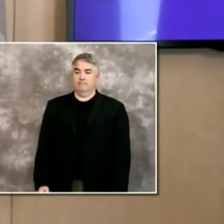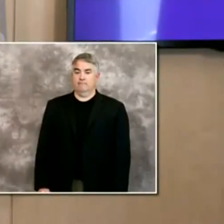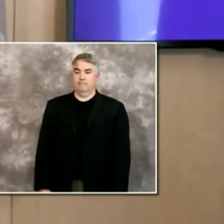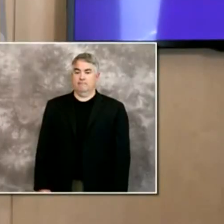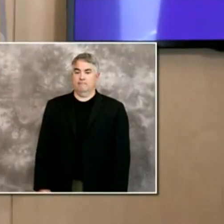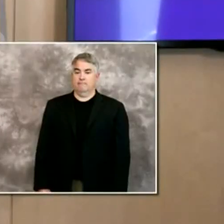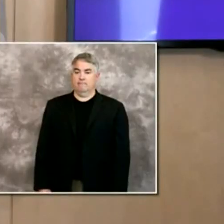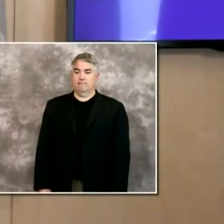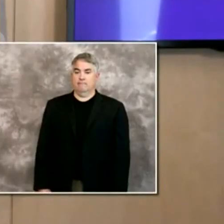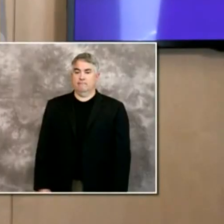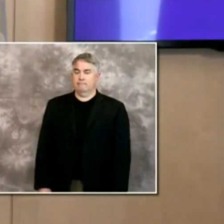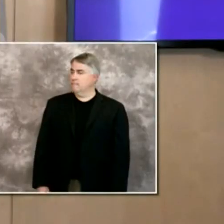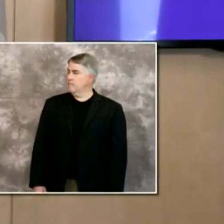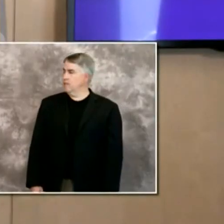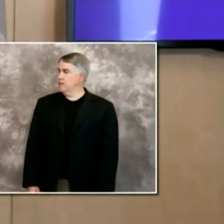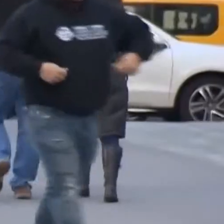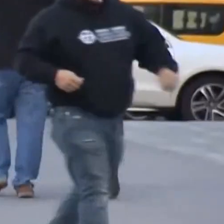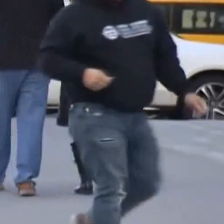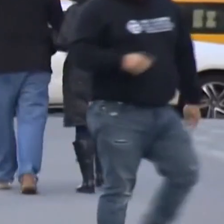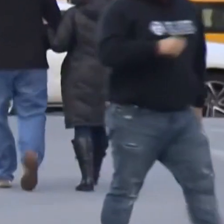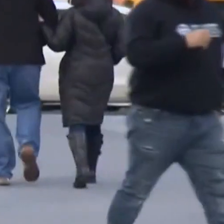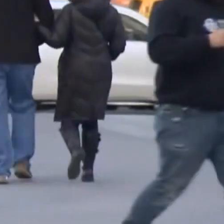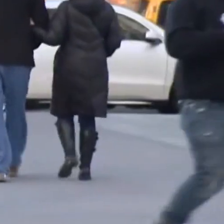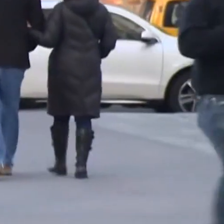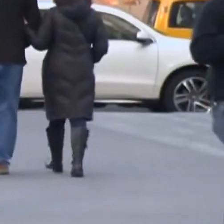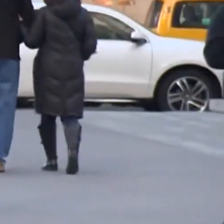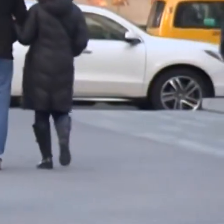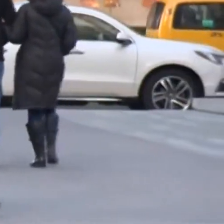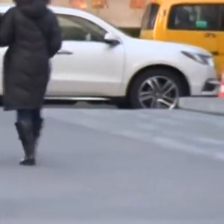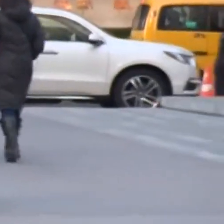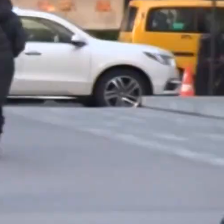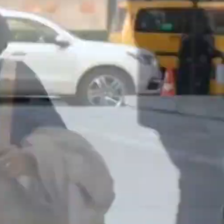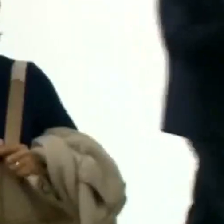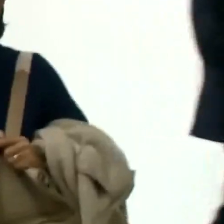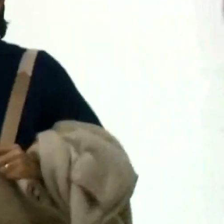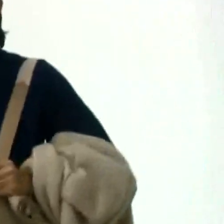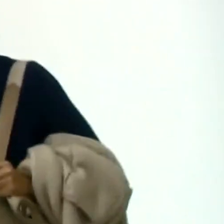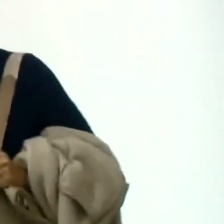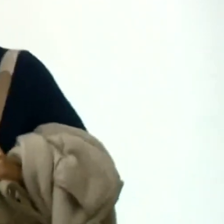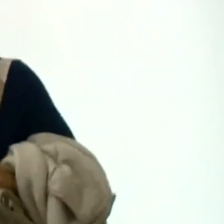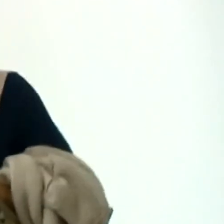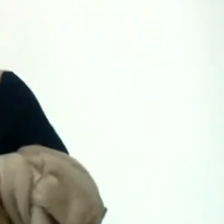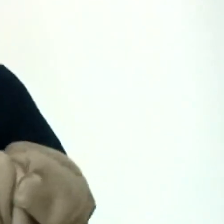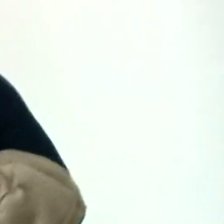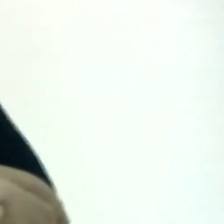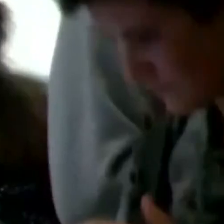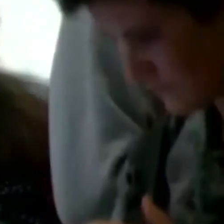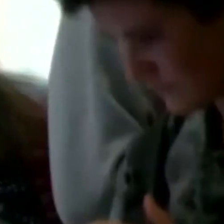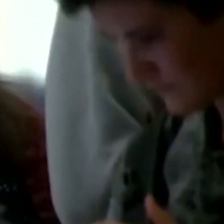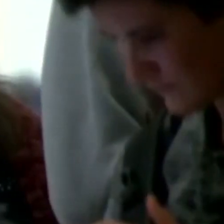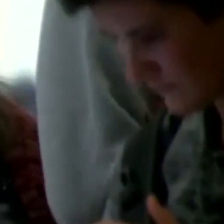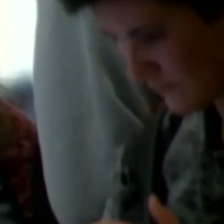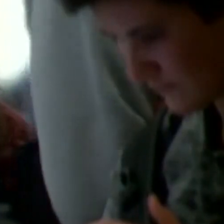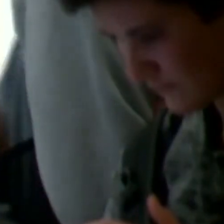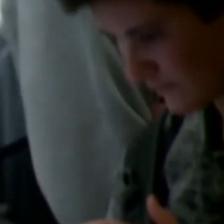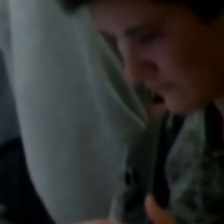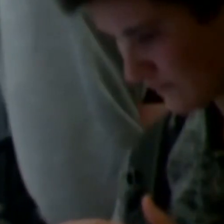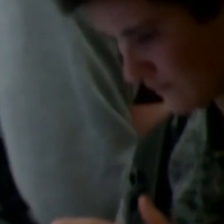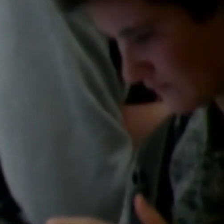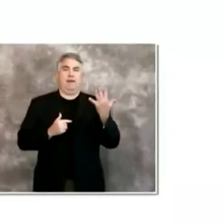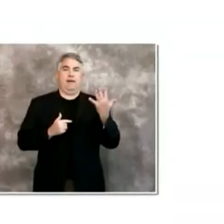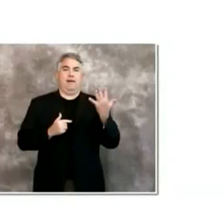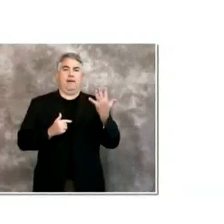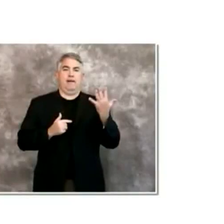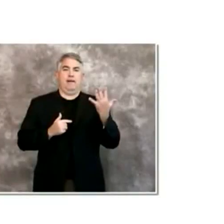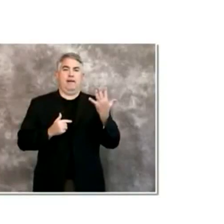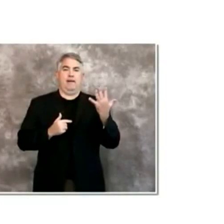San Diego County Thursday, officials announced a disturbing trigger has been reached, more than 7 community outbreaks in